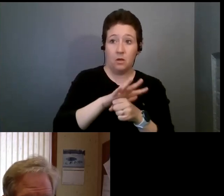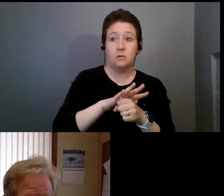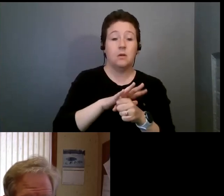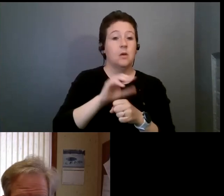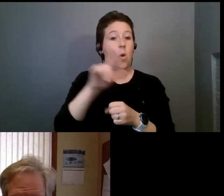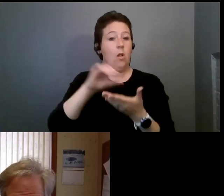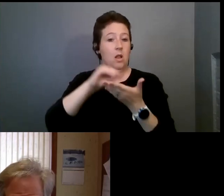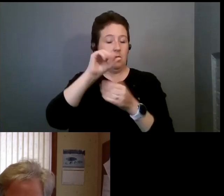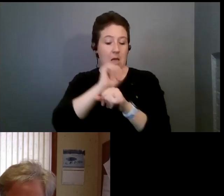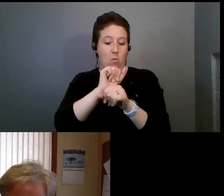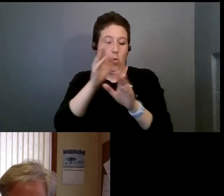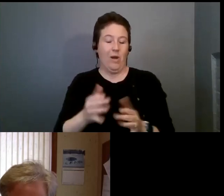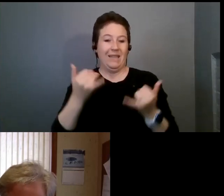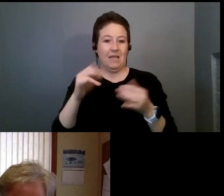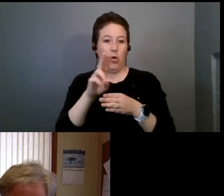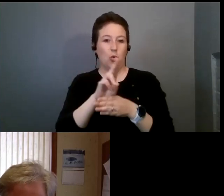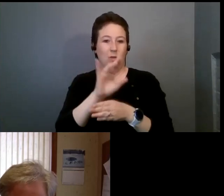now using that.